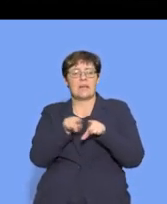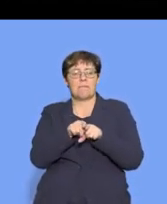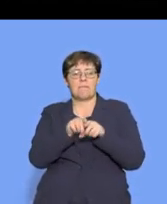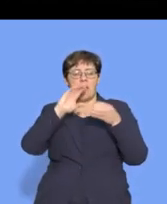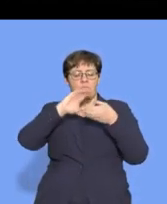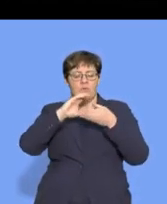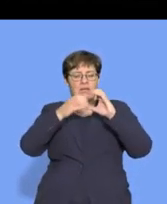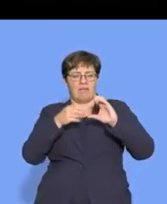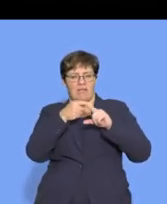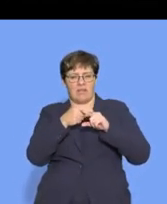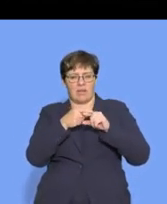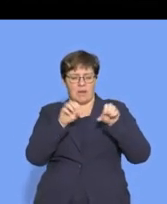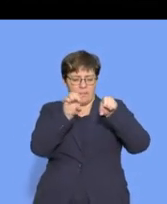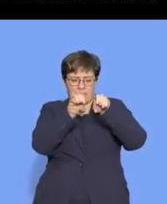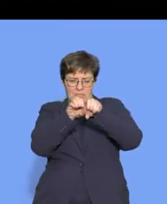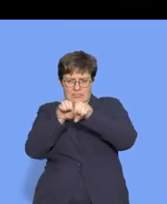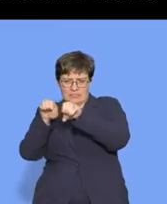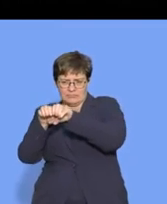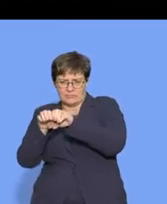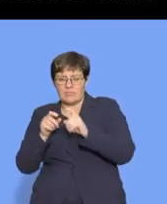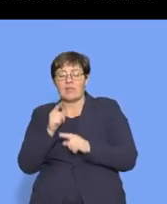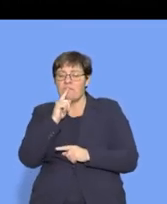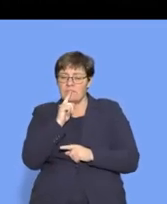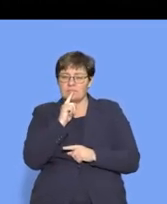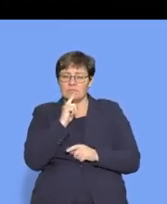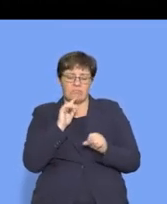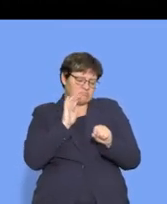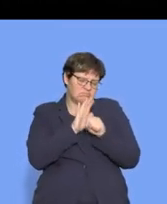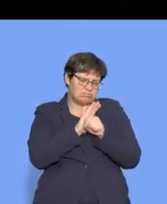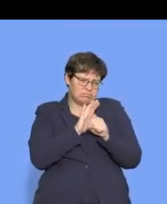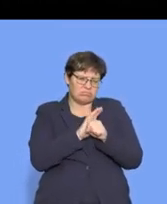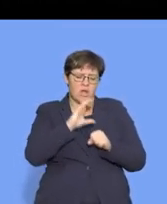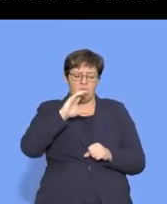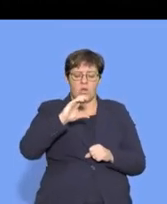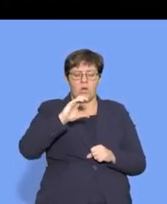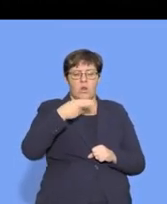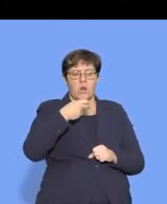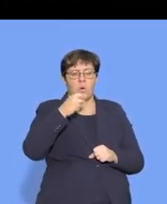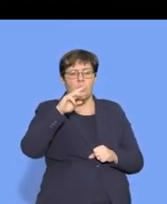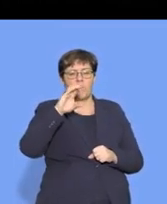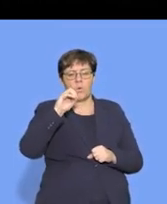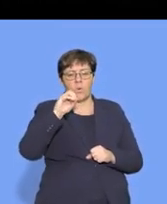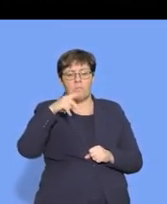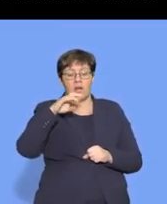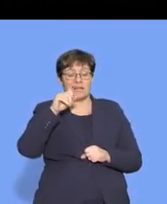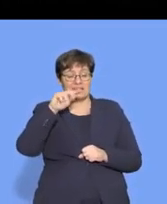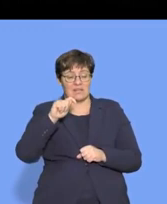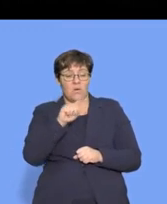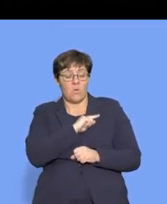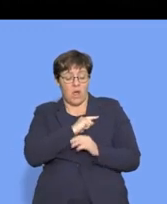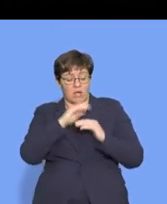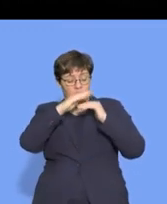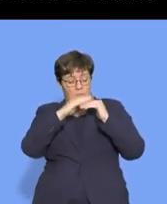and tightly packed, and they are chock-a-block full of chloroplasts. That's why the top surface of the leaf is